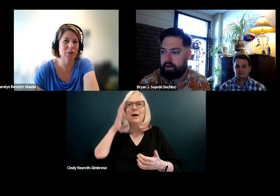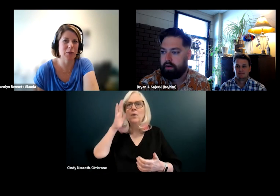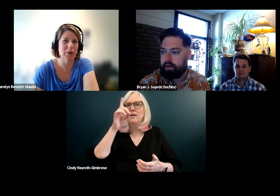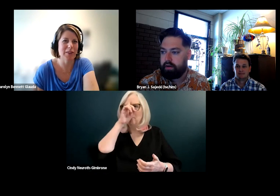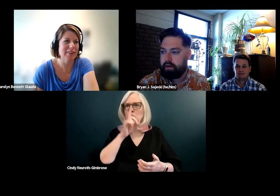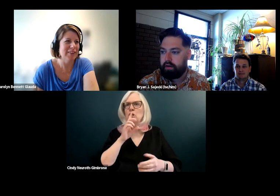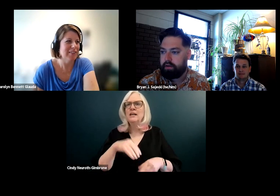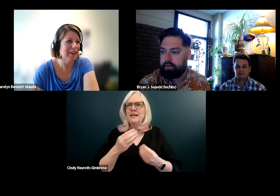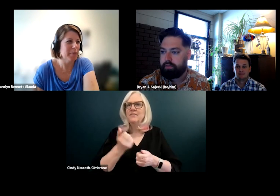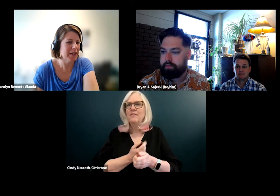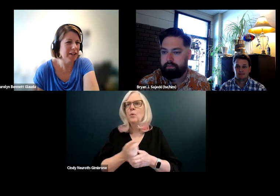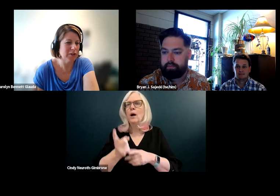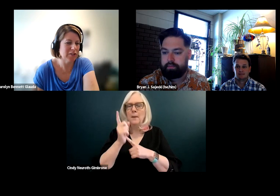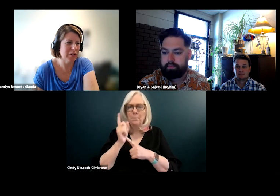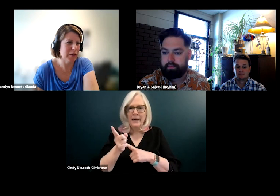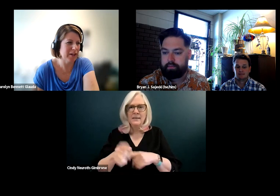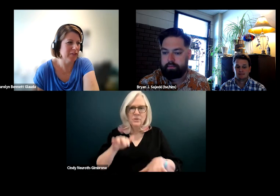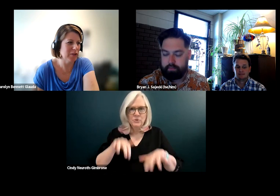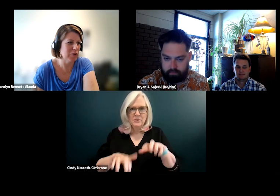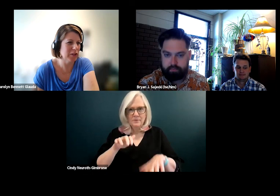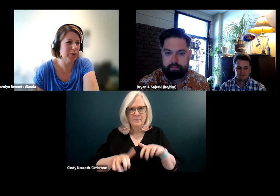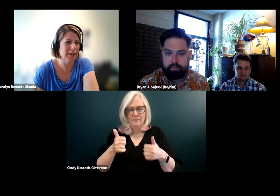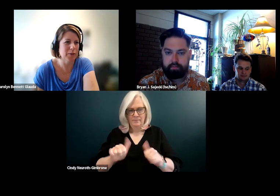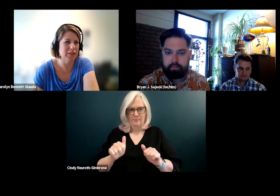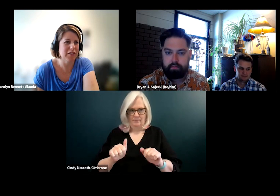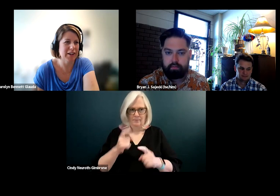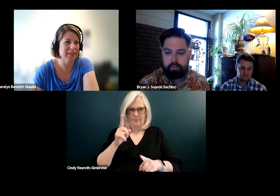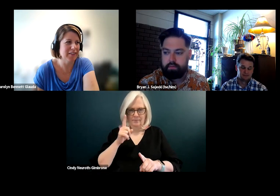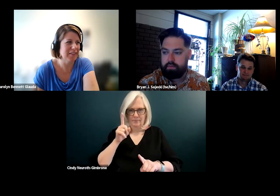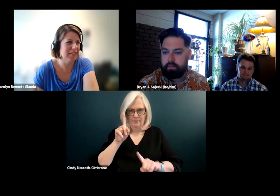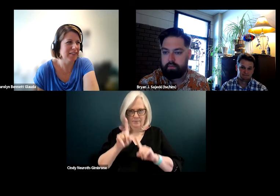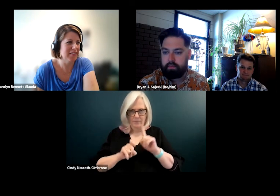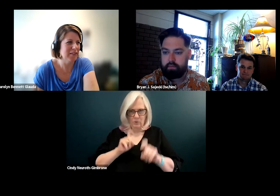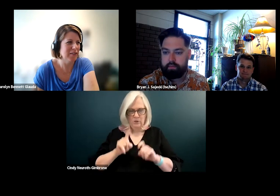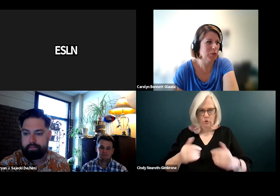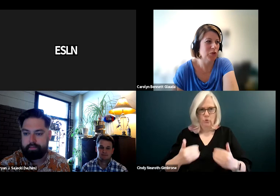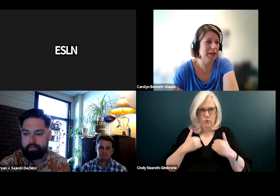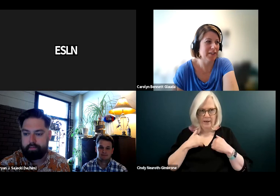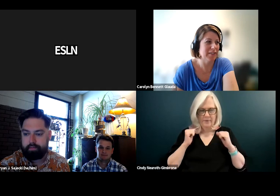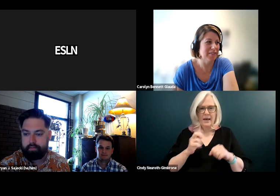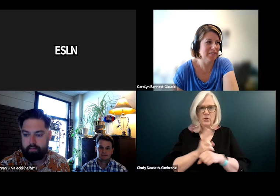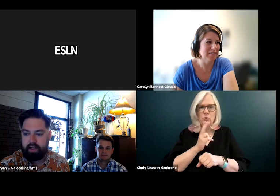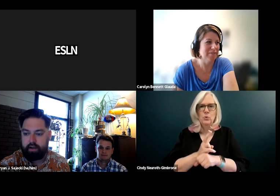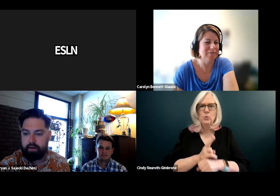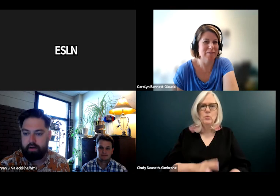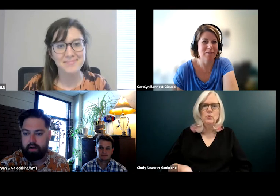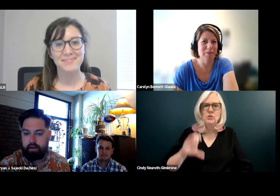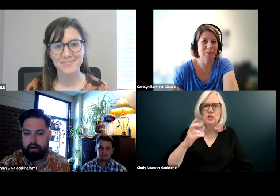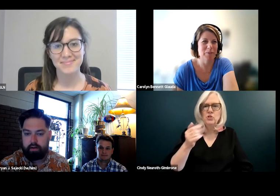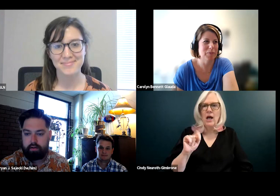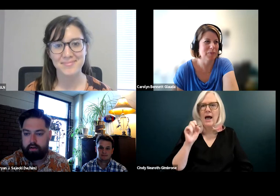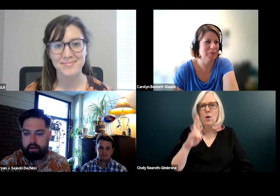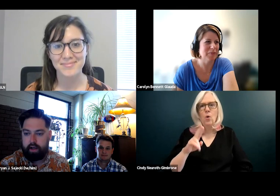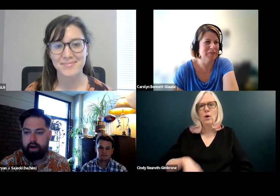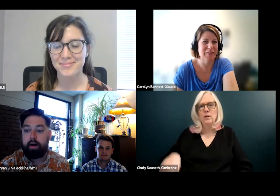minute to type in any questions that you have. You can use the Q&A or the chat. It was great. Thank you.